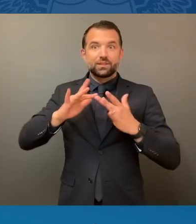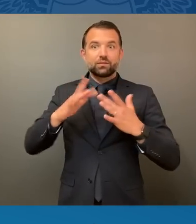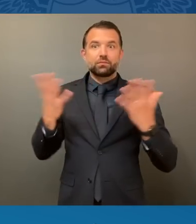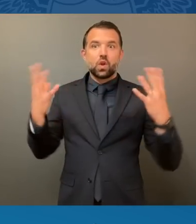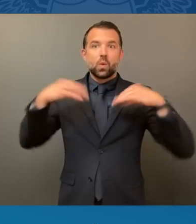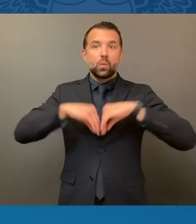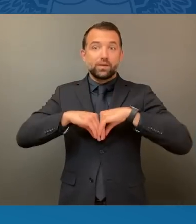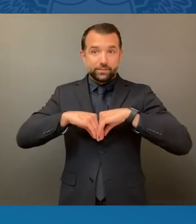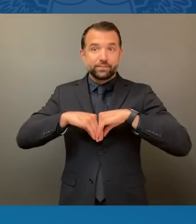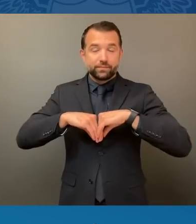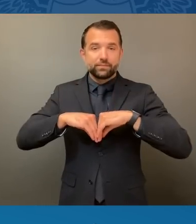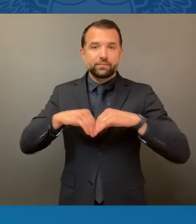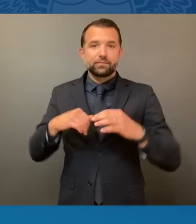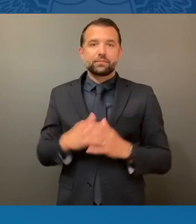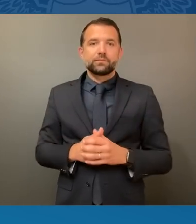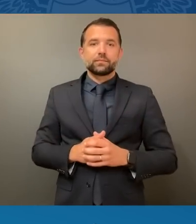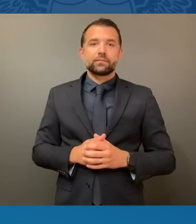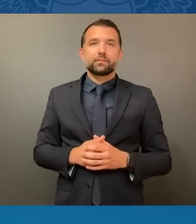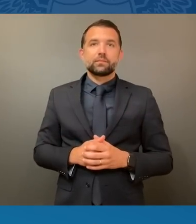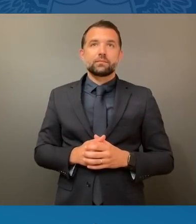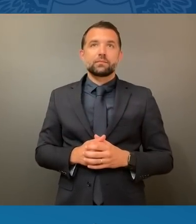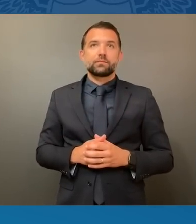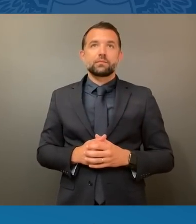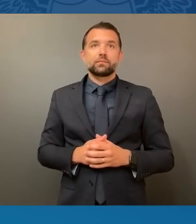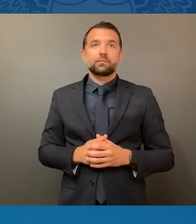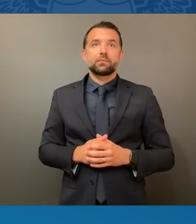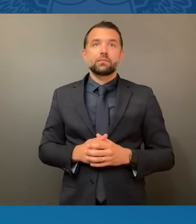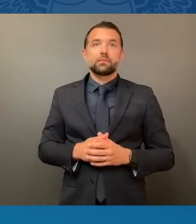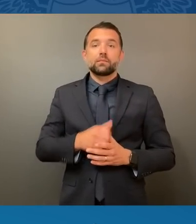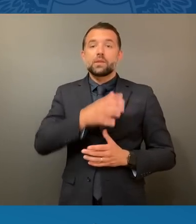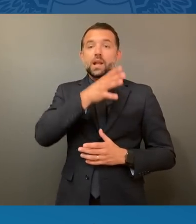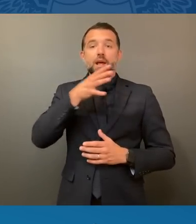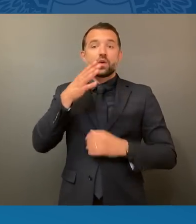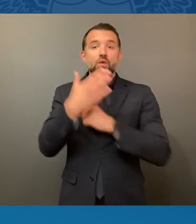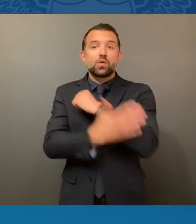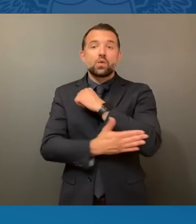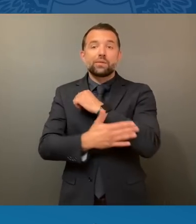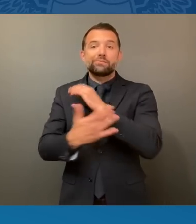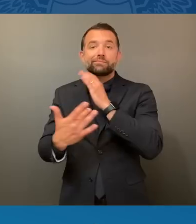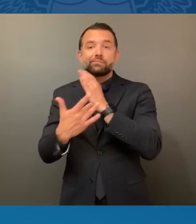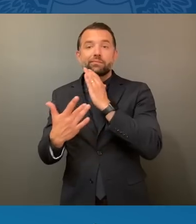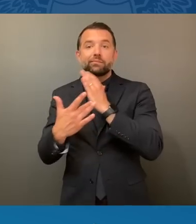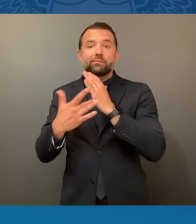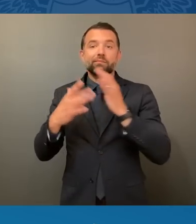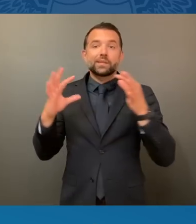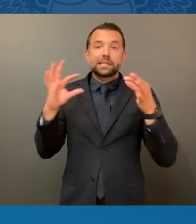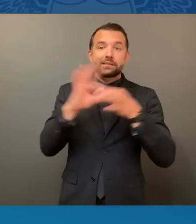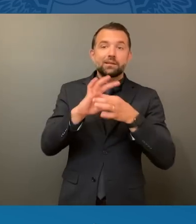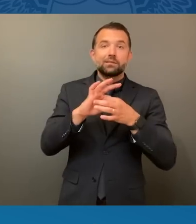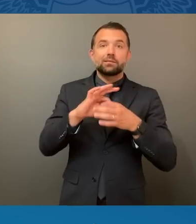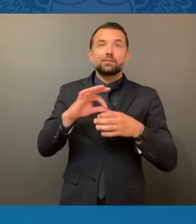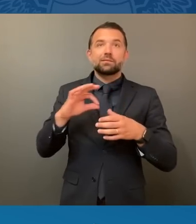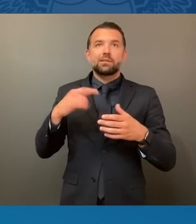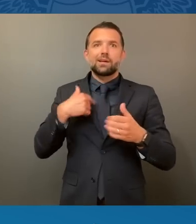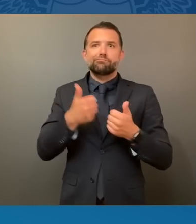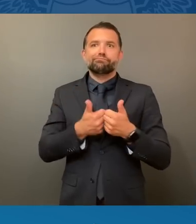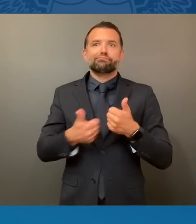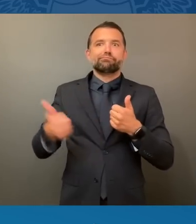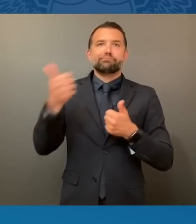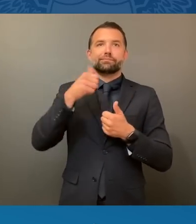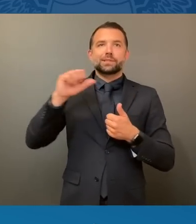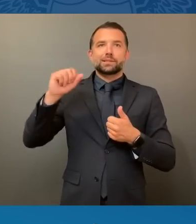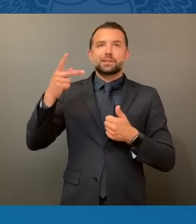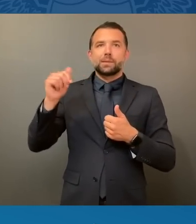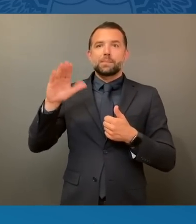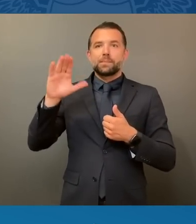between that and agri-tech, right? Yes. Understanding the connection between, I'm also the head of the Space Council. I am a space geek.